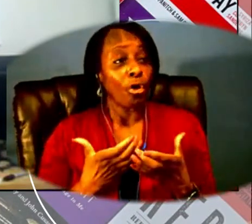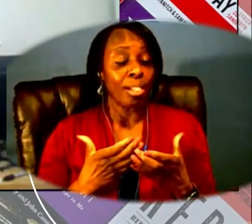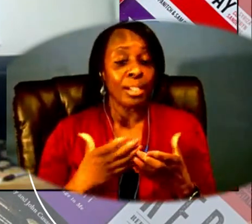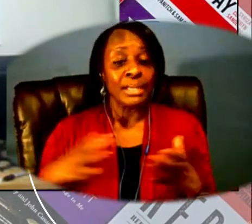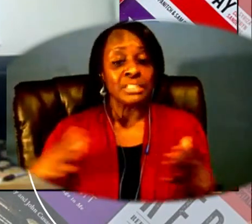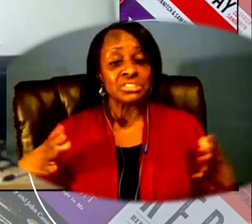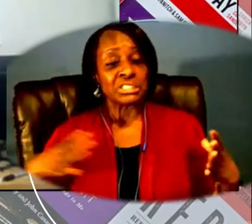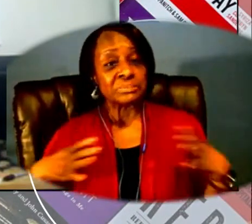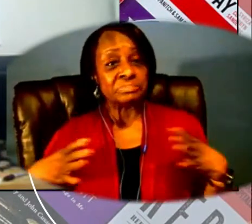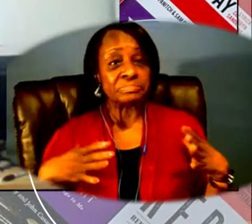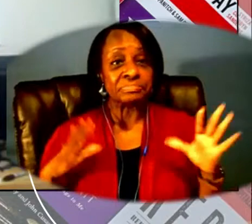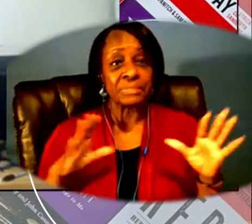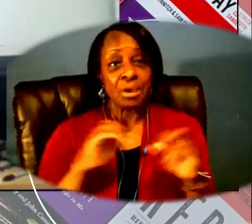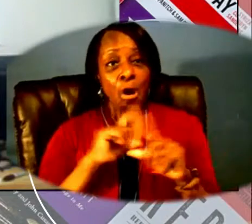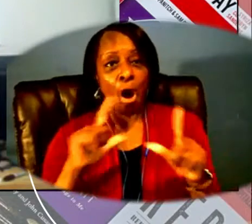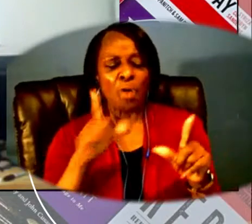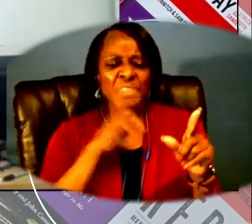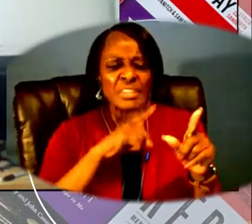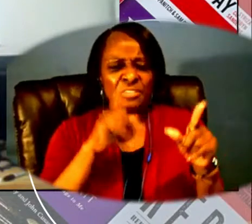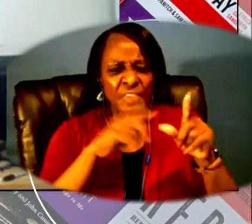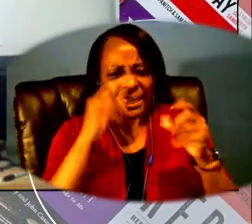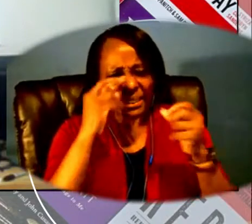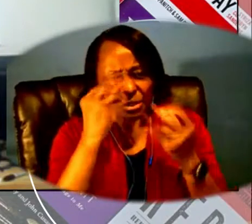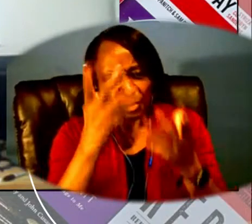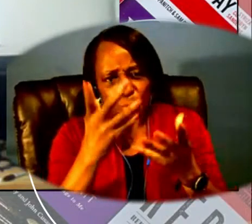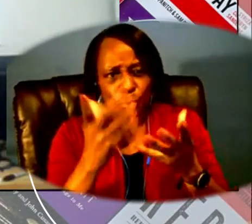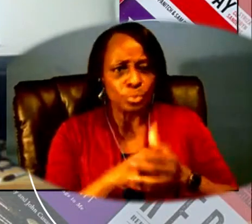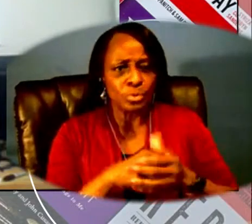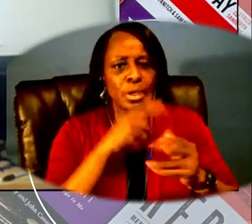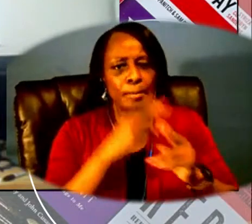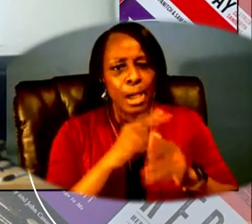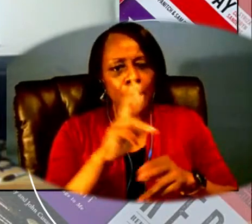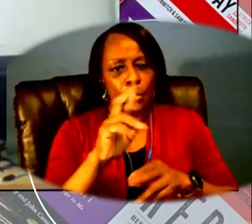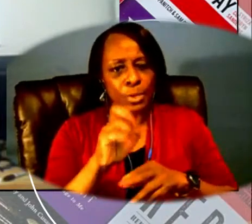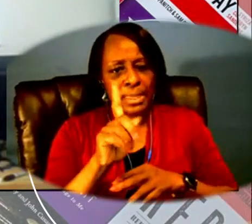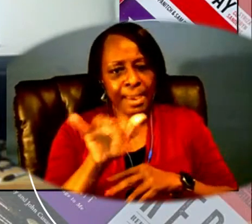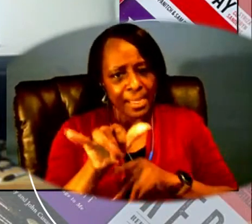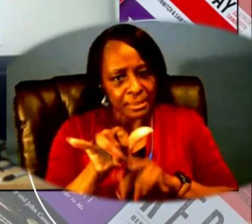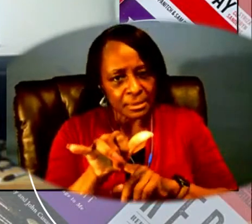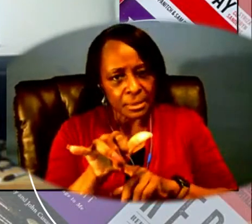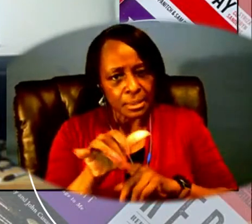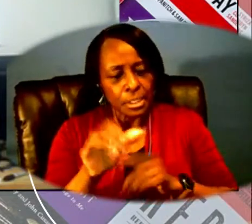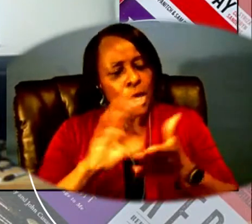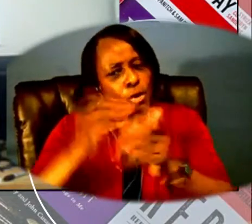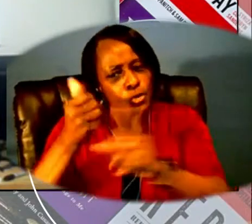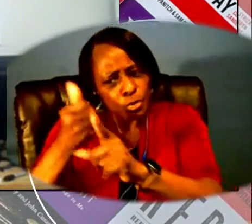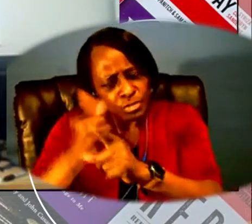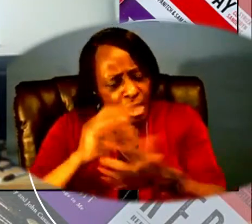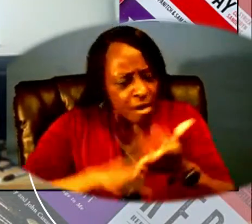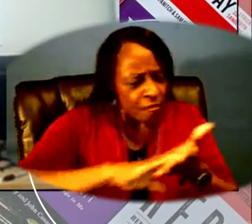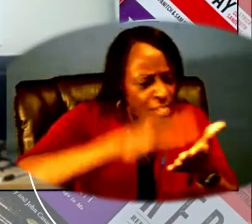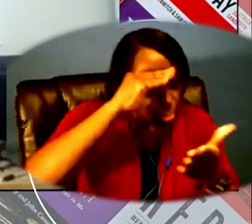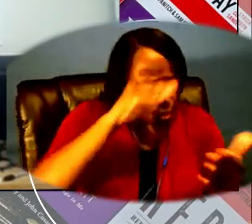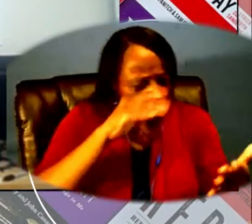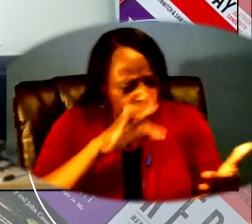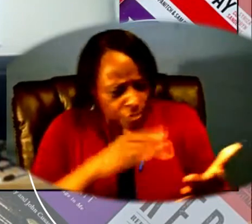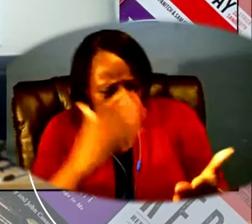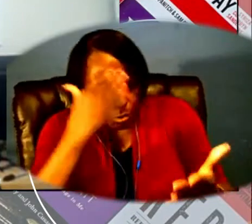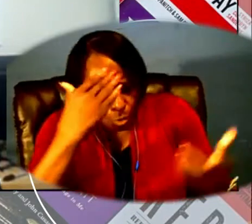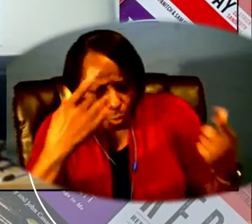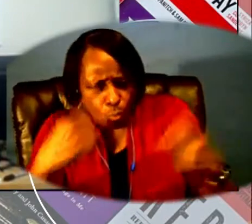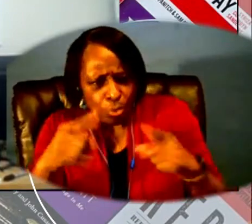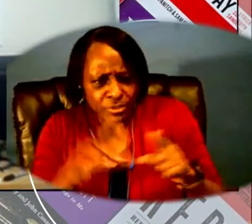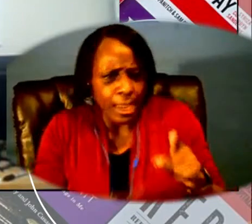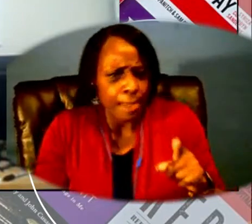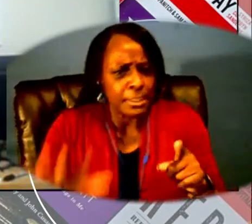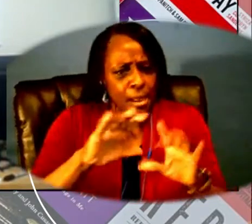fake news, the real fake news on what reality is. Learn and study for yourself and have conversations with people who have